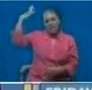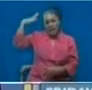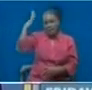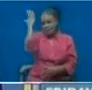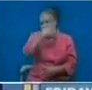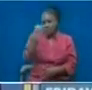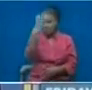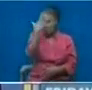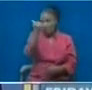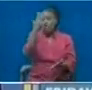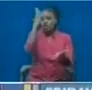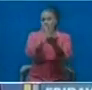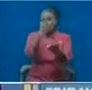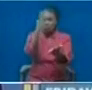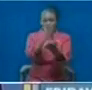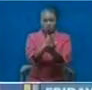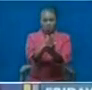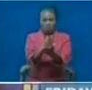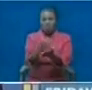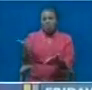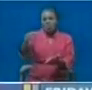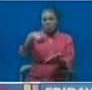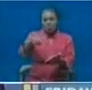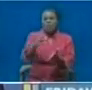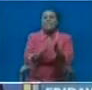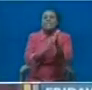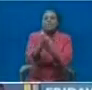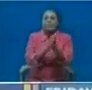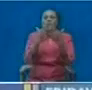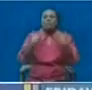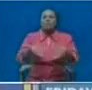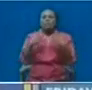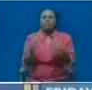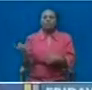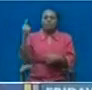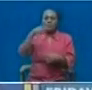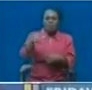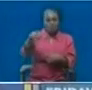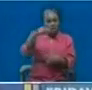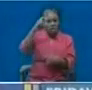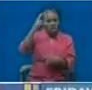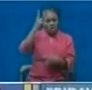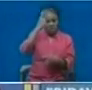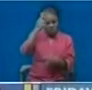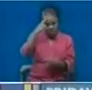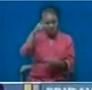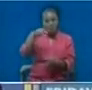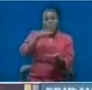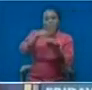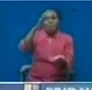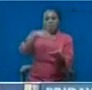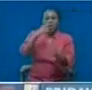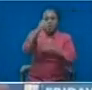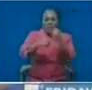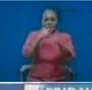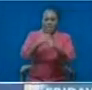because honestly, we really just did want to be inspirational to the people who came after us, because we noticed it's more and more as the years